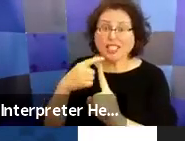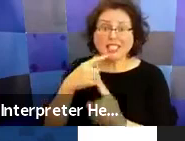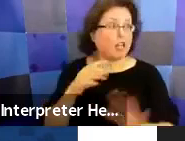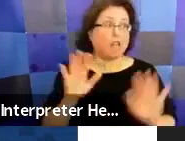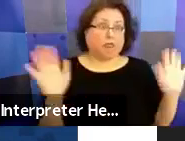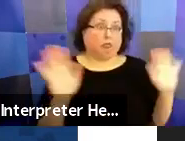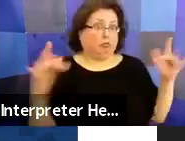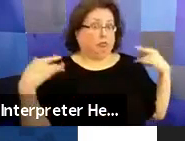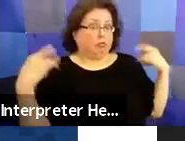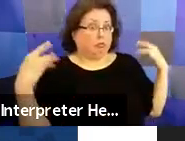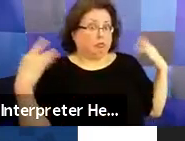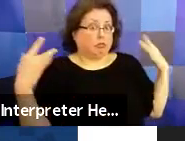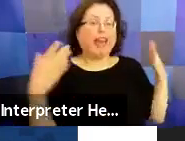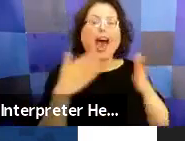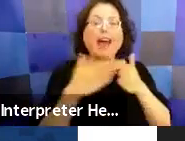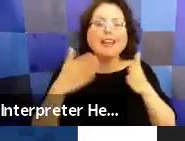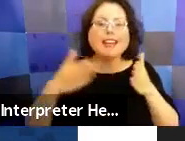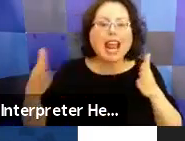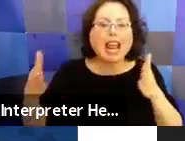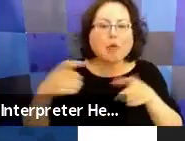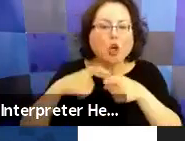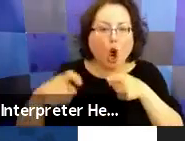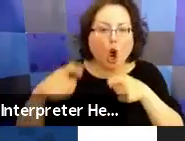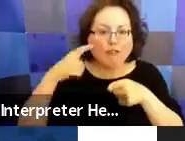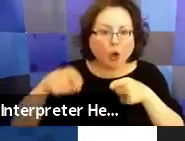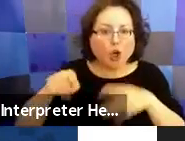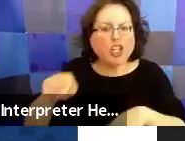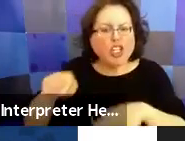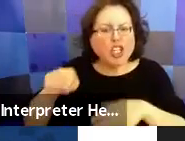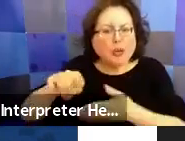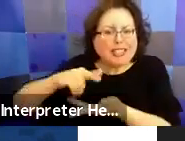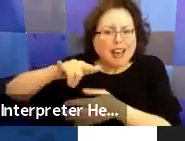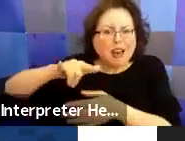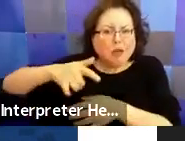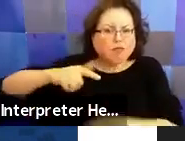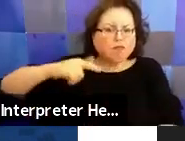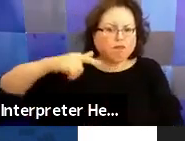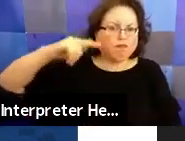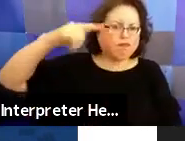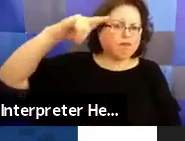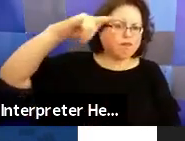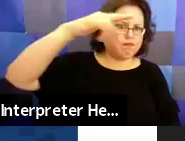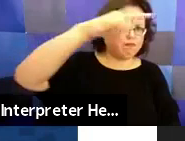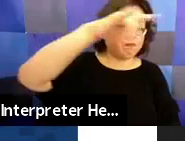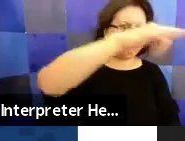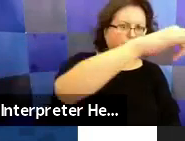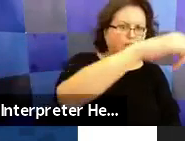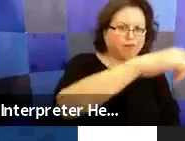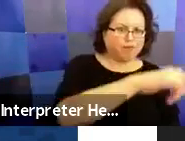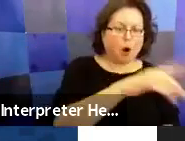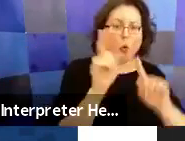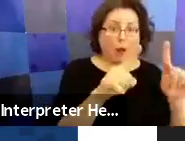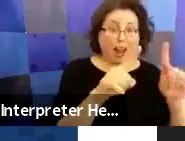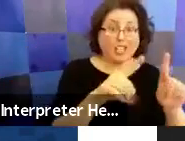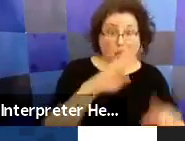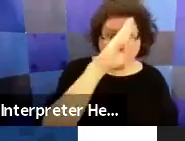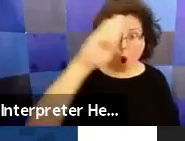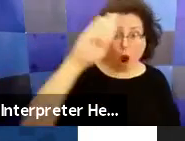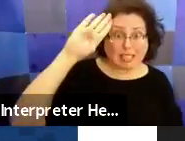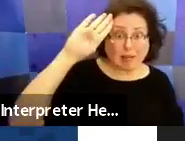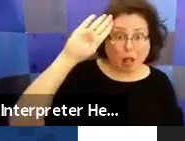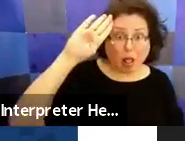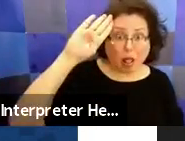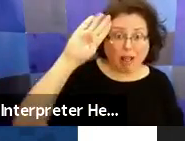the police on her behalf. She was airlifted to the hospital and at the hospital threatened with